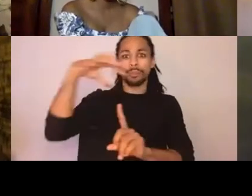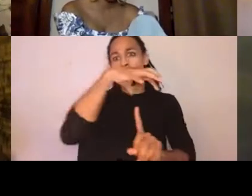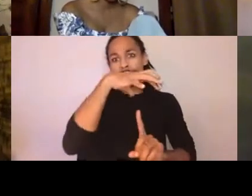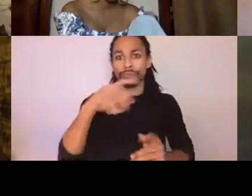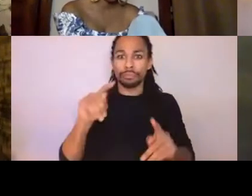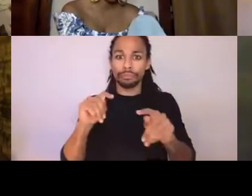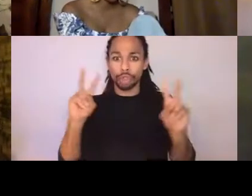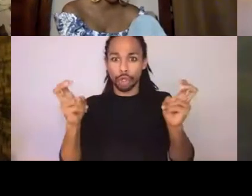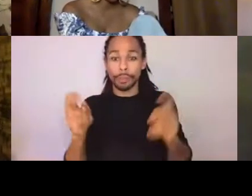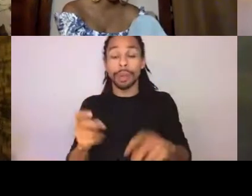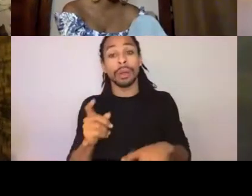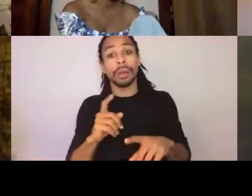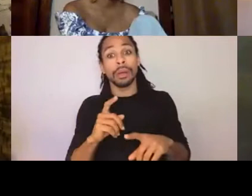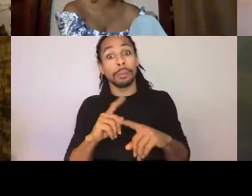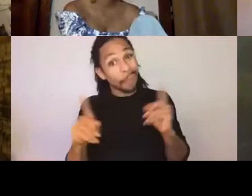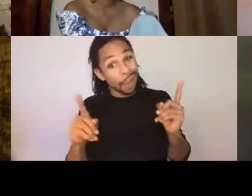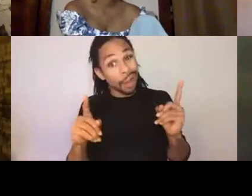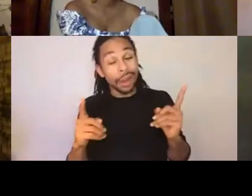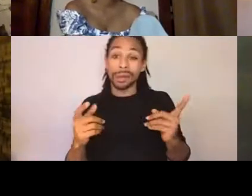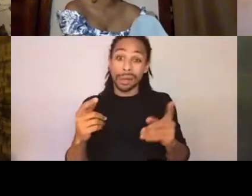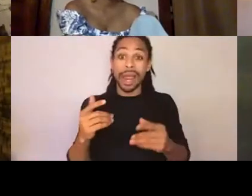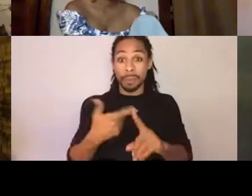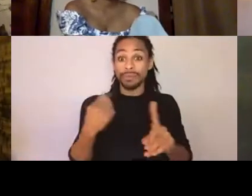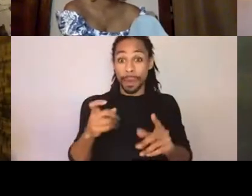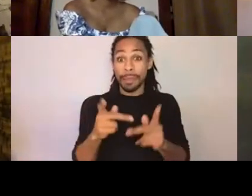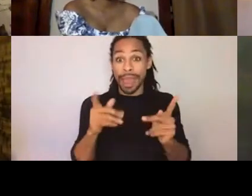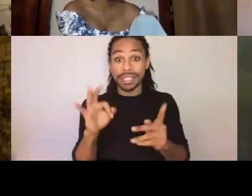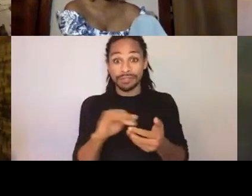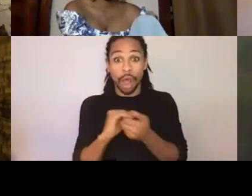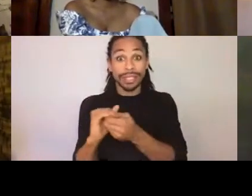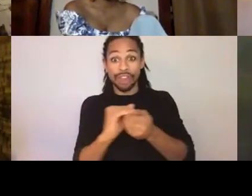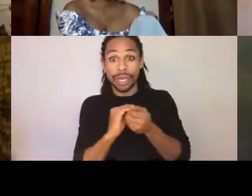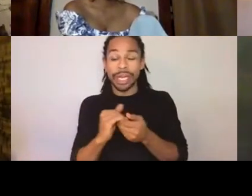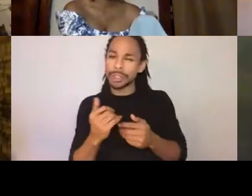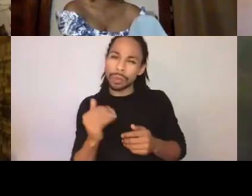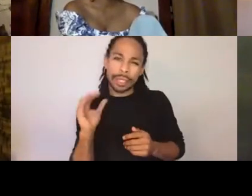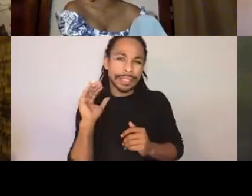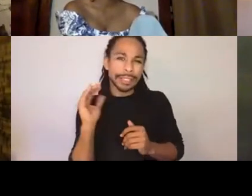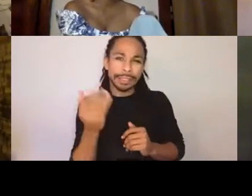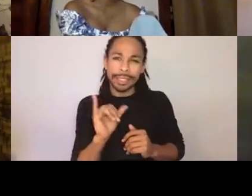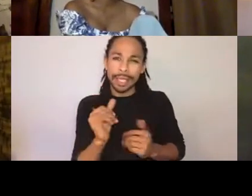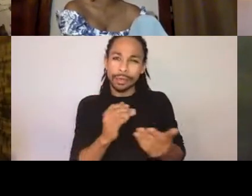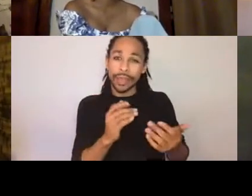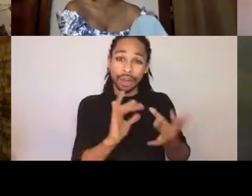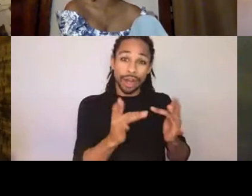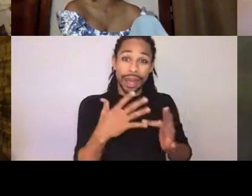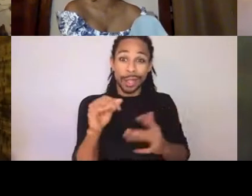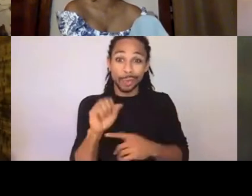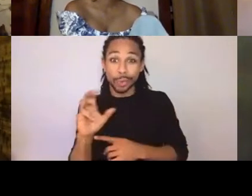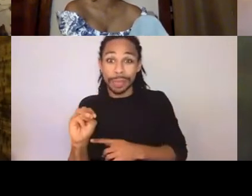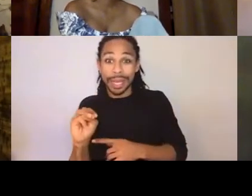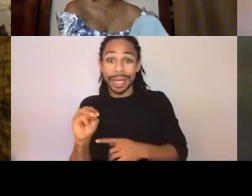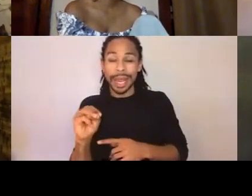it comes from this place of solidarity, and it kind of seemed like over the internet and social media too, it just like came